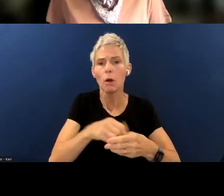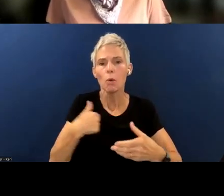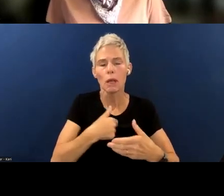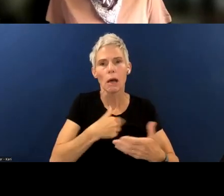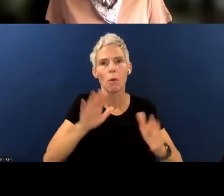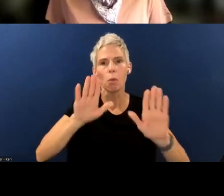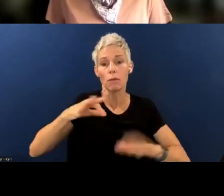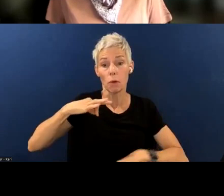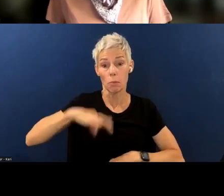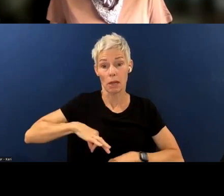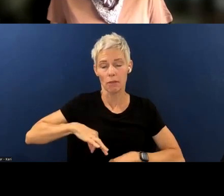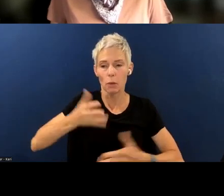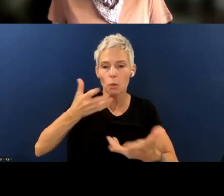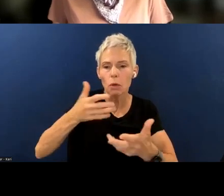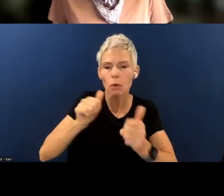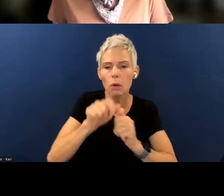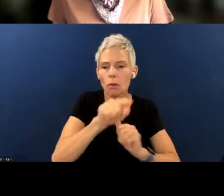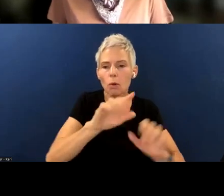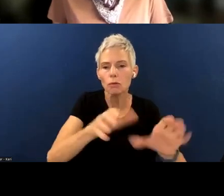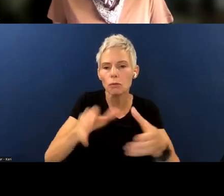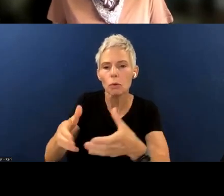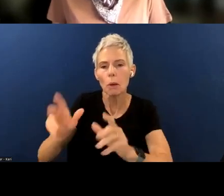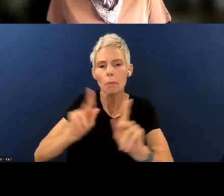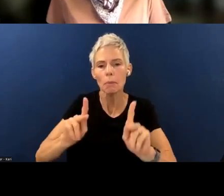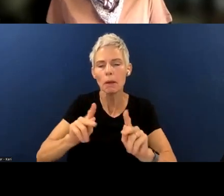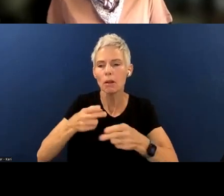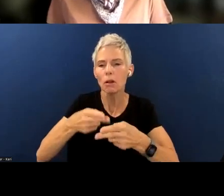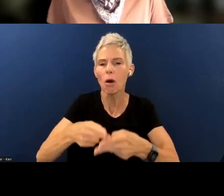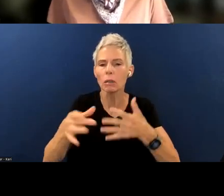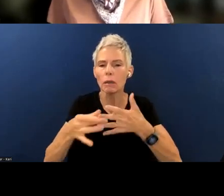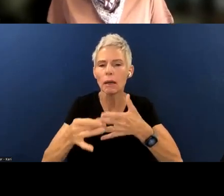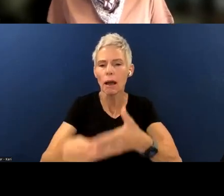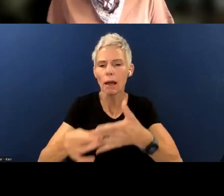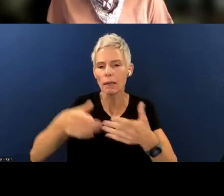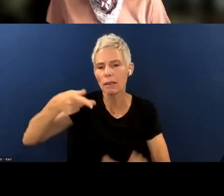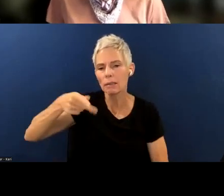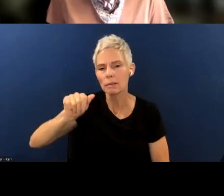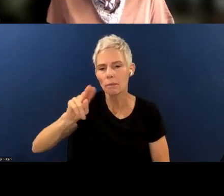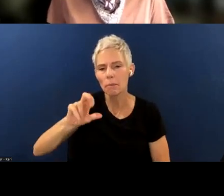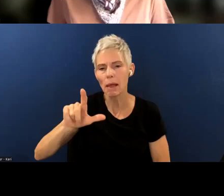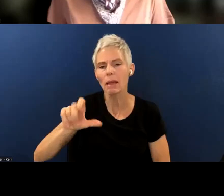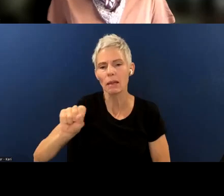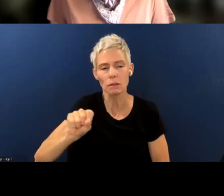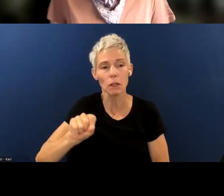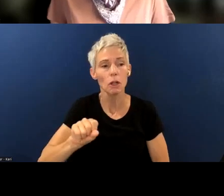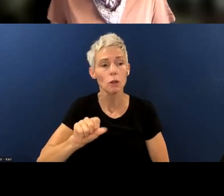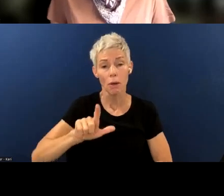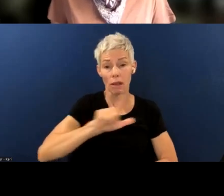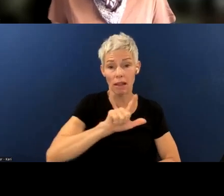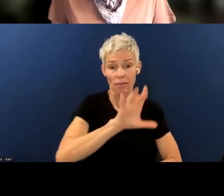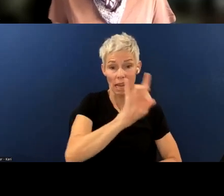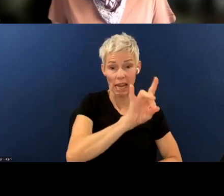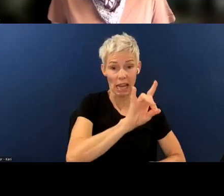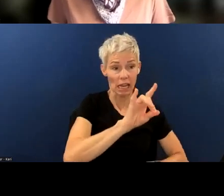with groups of people that we called guidance panels. And so for each of our 8 populations that you see there on the left, we